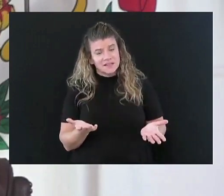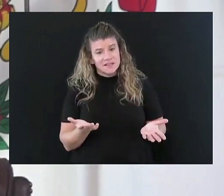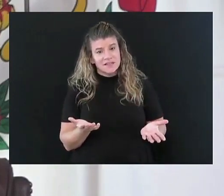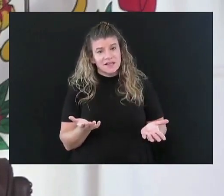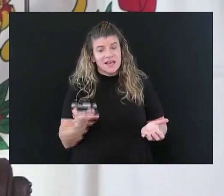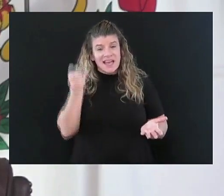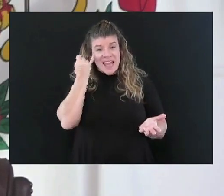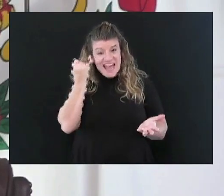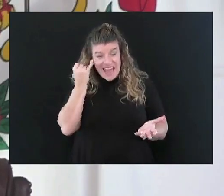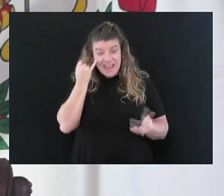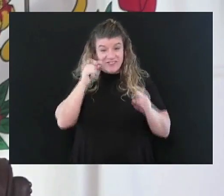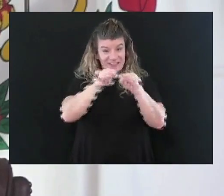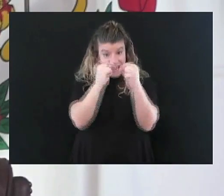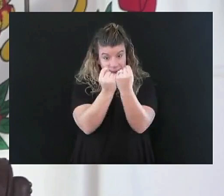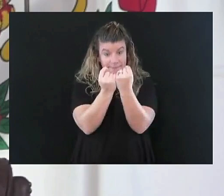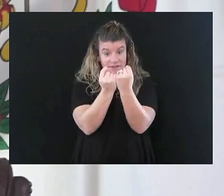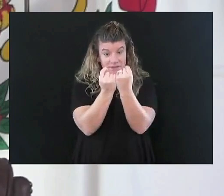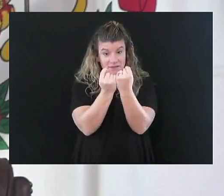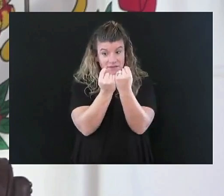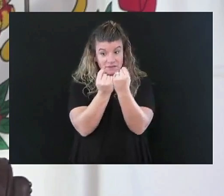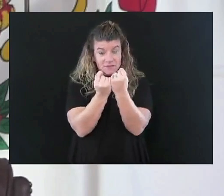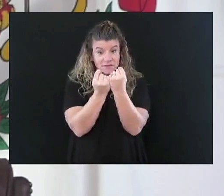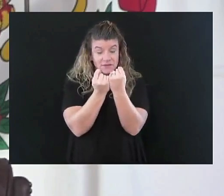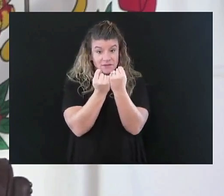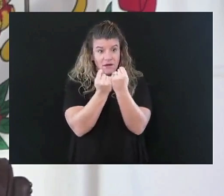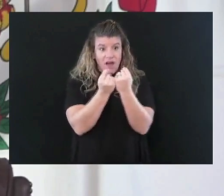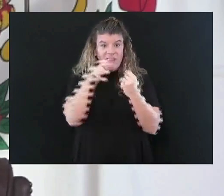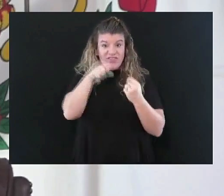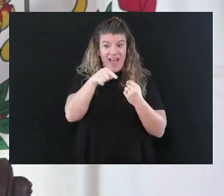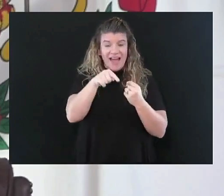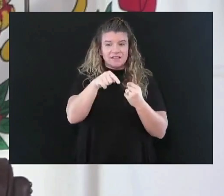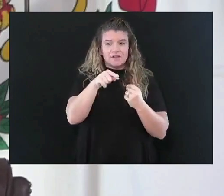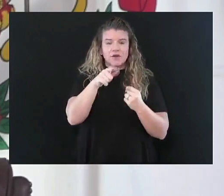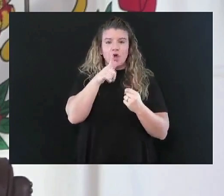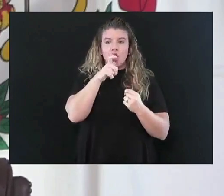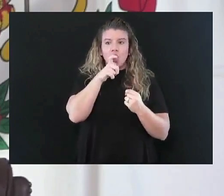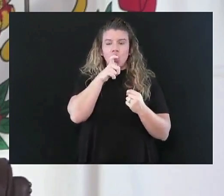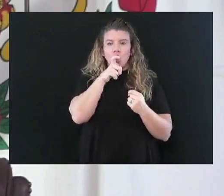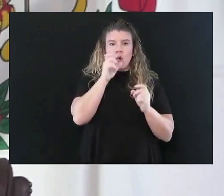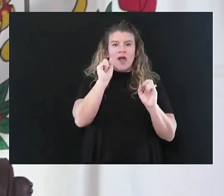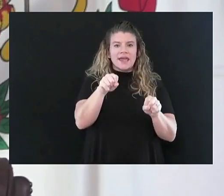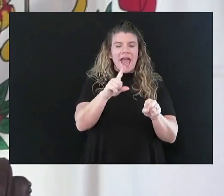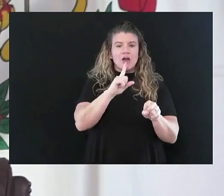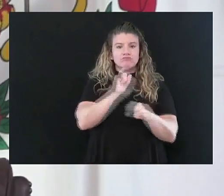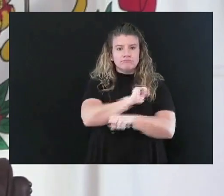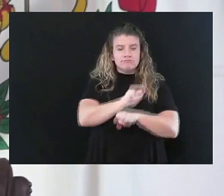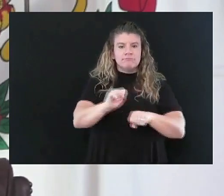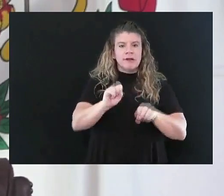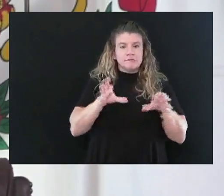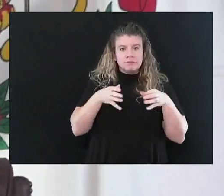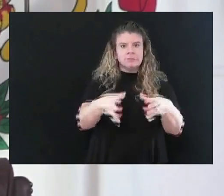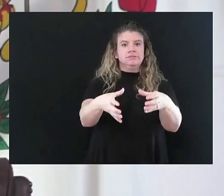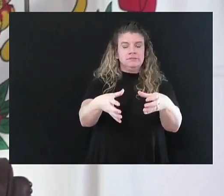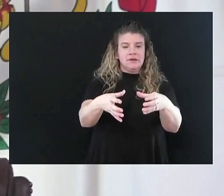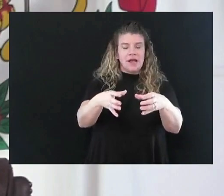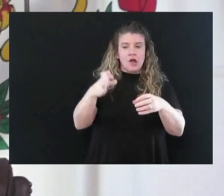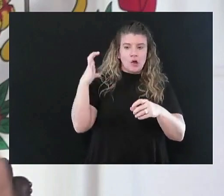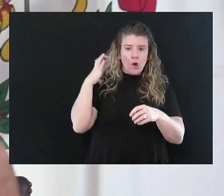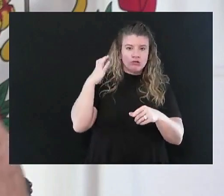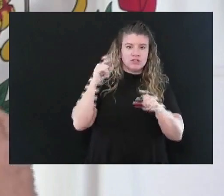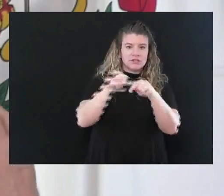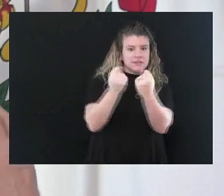if these teams are our key to be able not only to get the team tested or the coaches